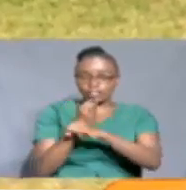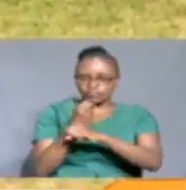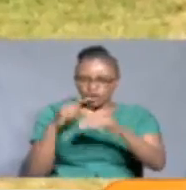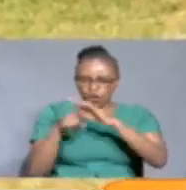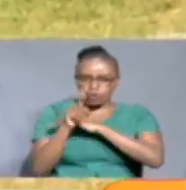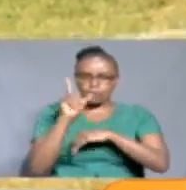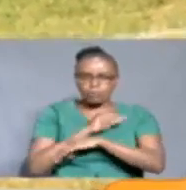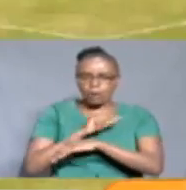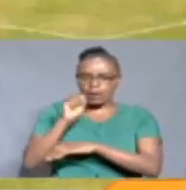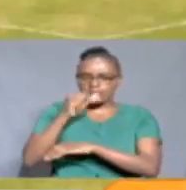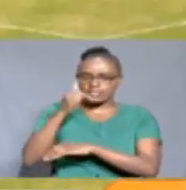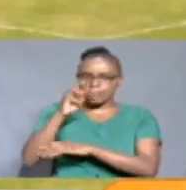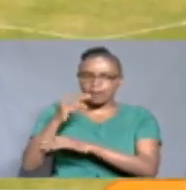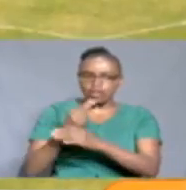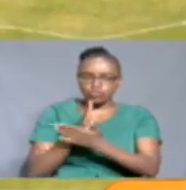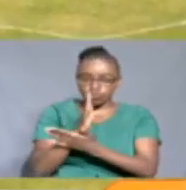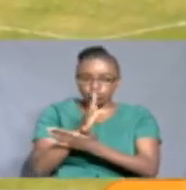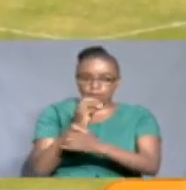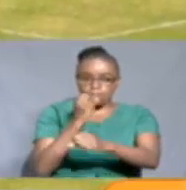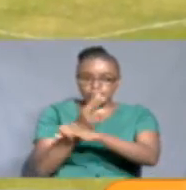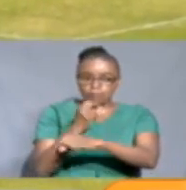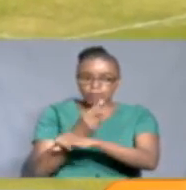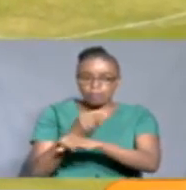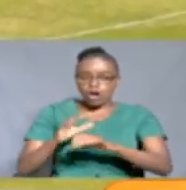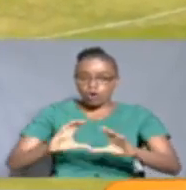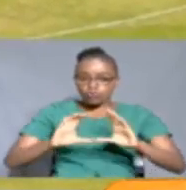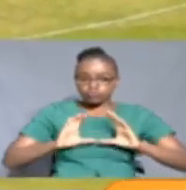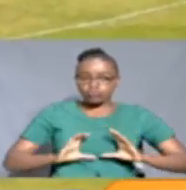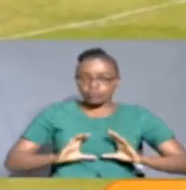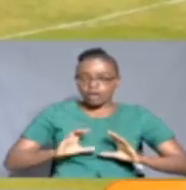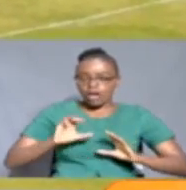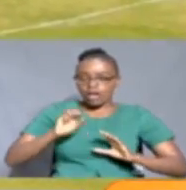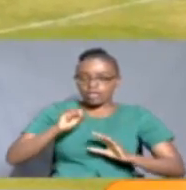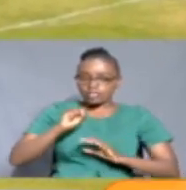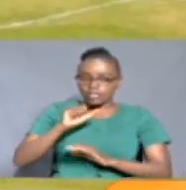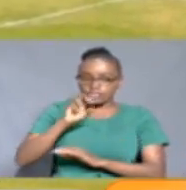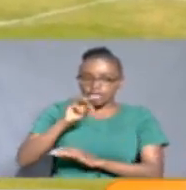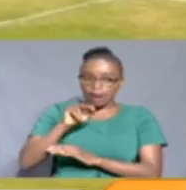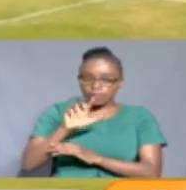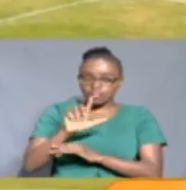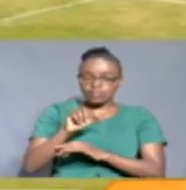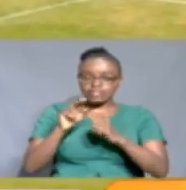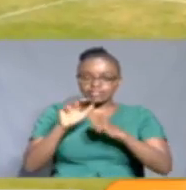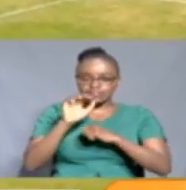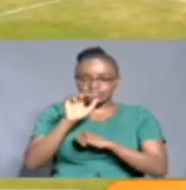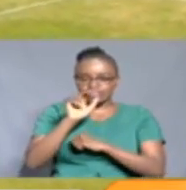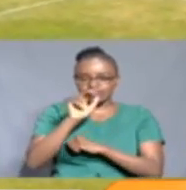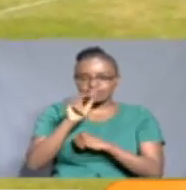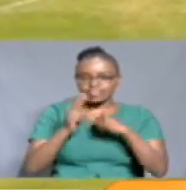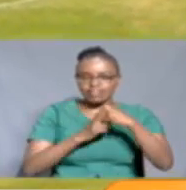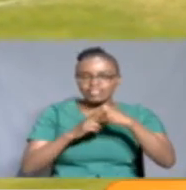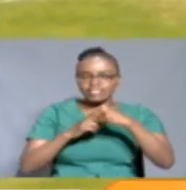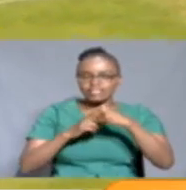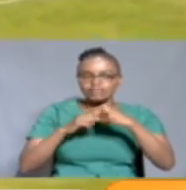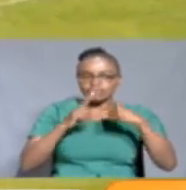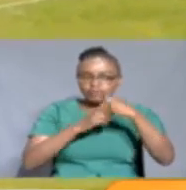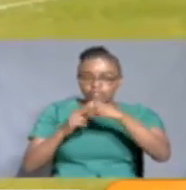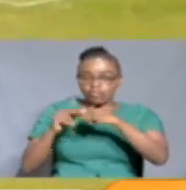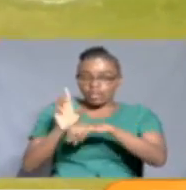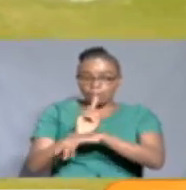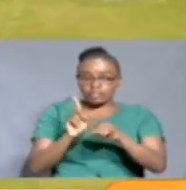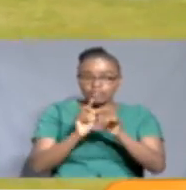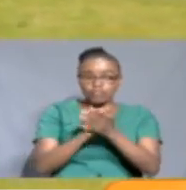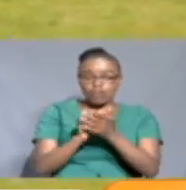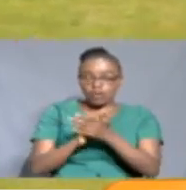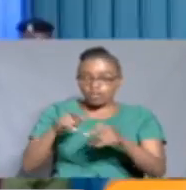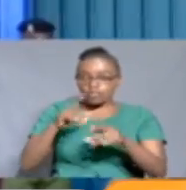Stima equalized through a penalty kick by goalkeeper Samuel Odhiambo Abawa in the 75th minute. Stima's Henry Onyango was given his marching